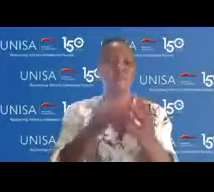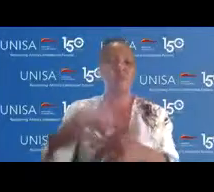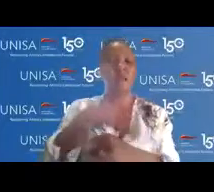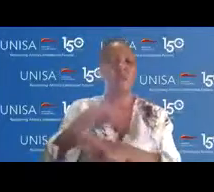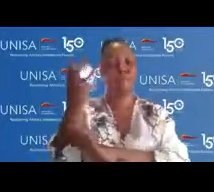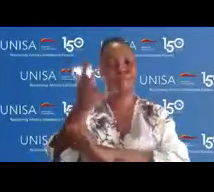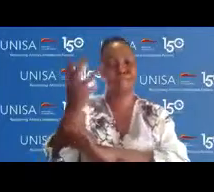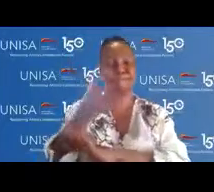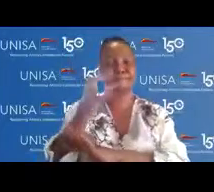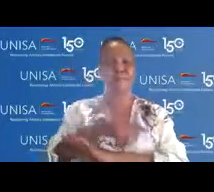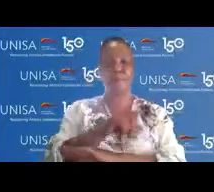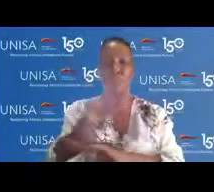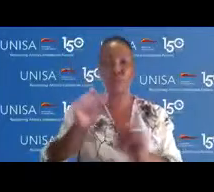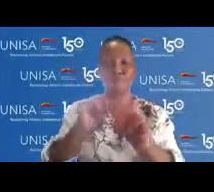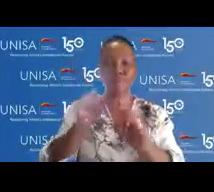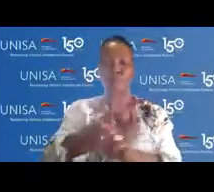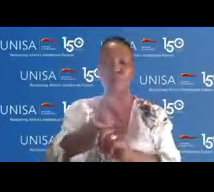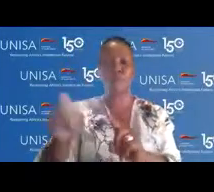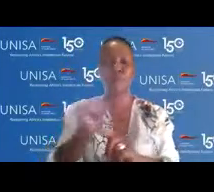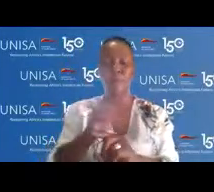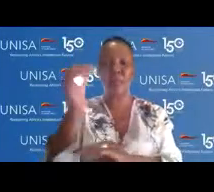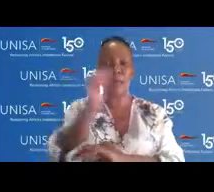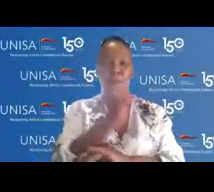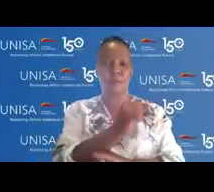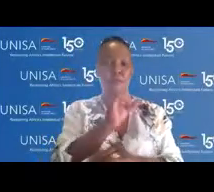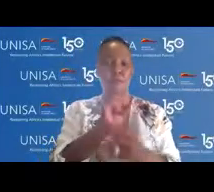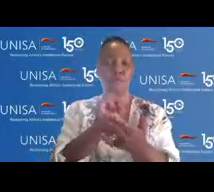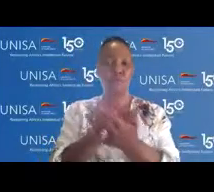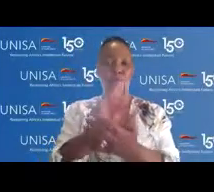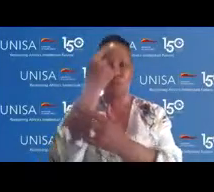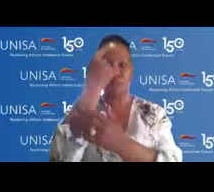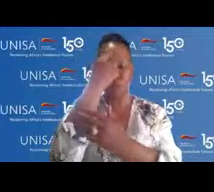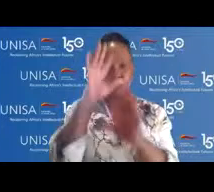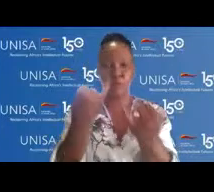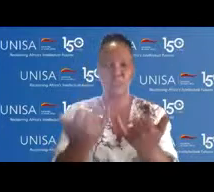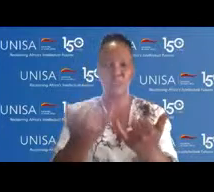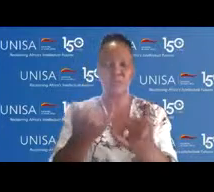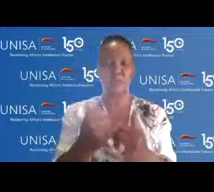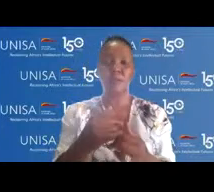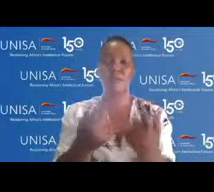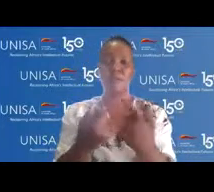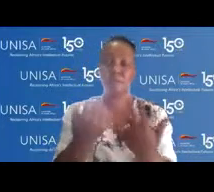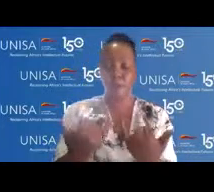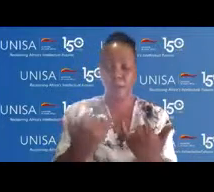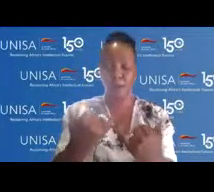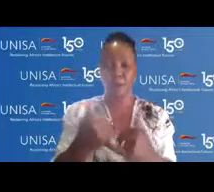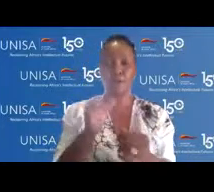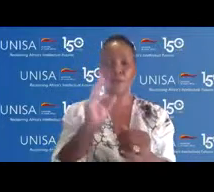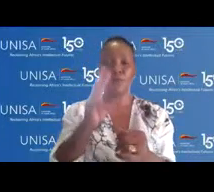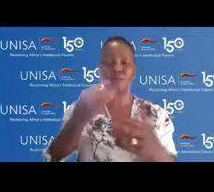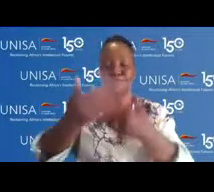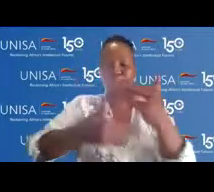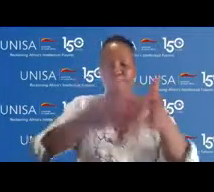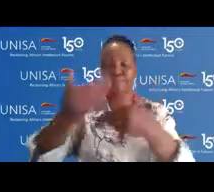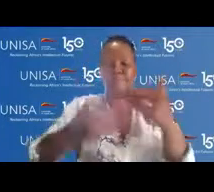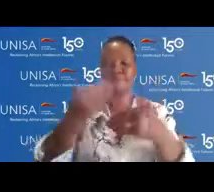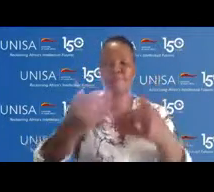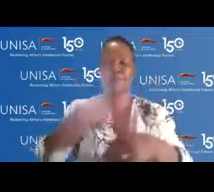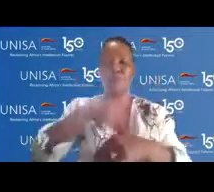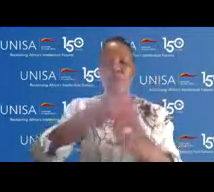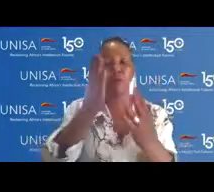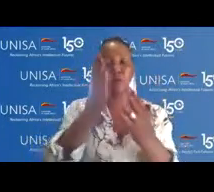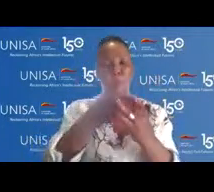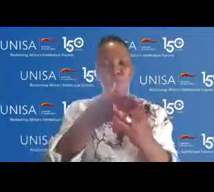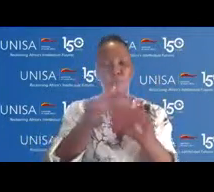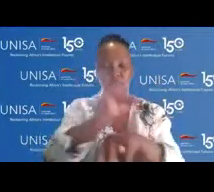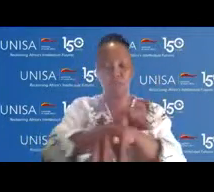talking to us. But that's coming up at 12 o'clock today. So for now, we are now going to continue with our course, and let's go